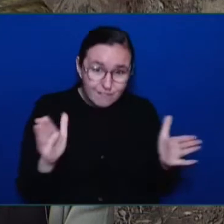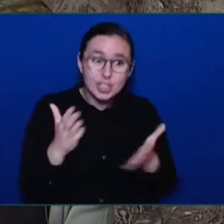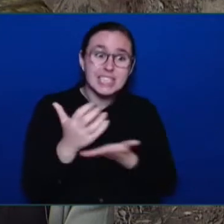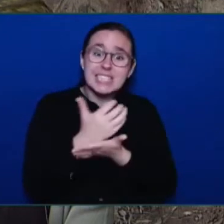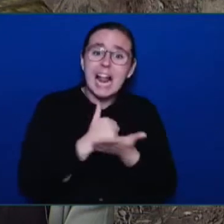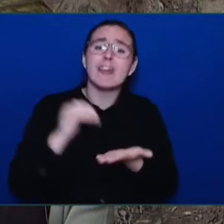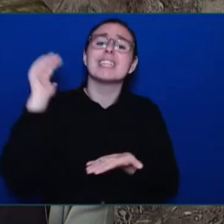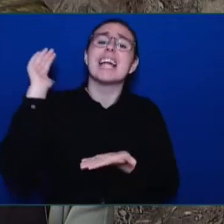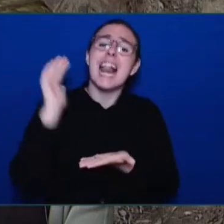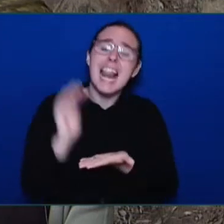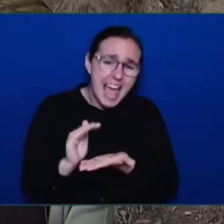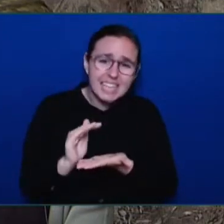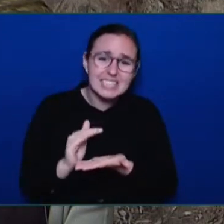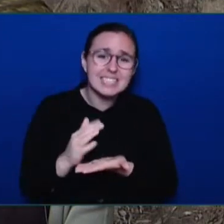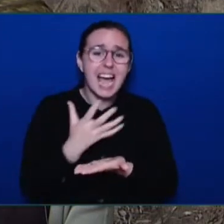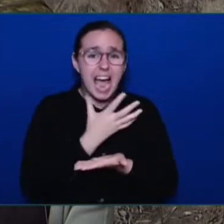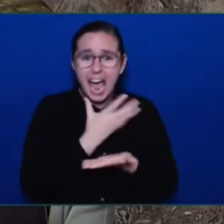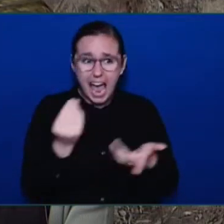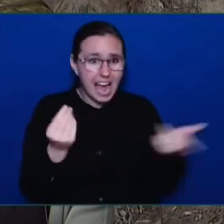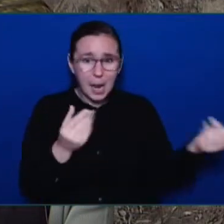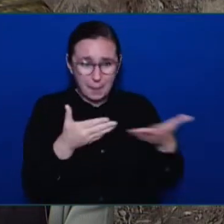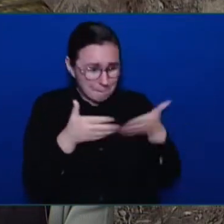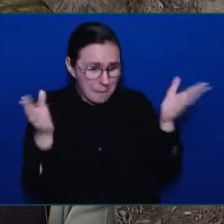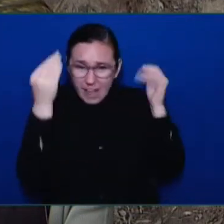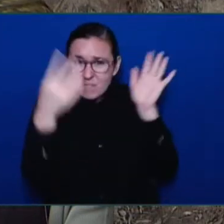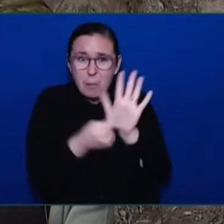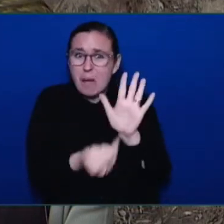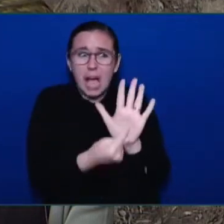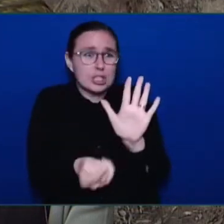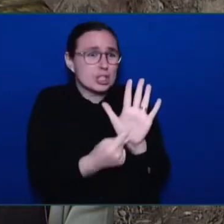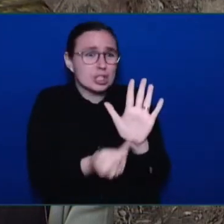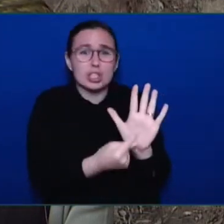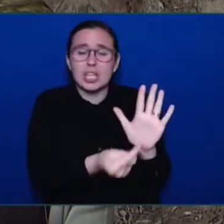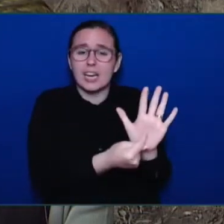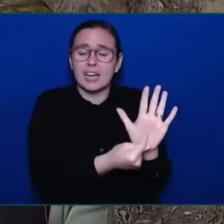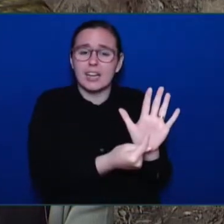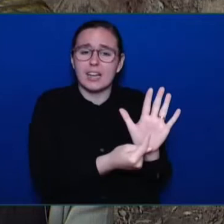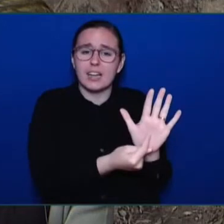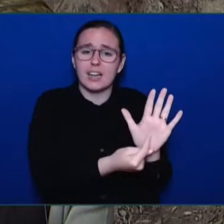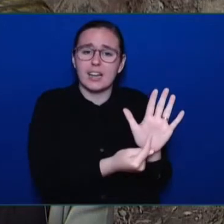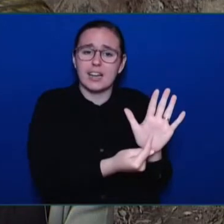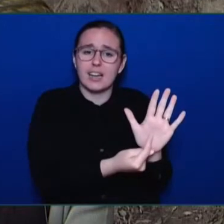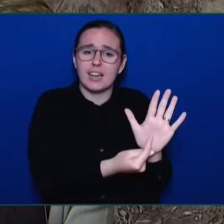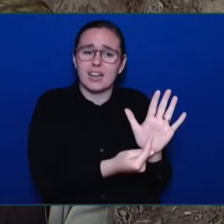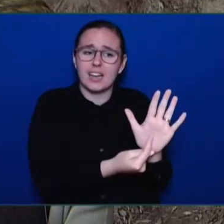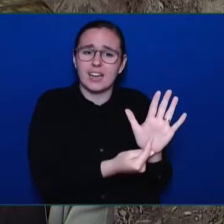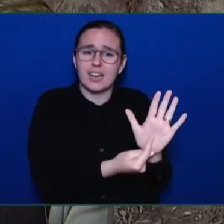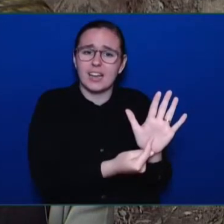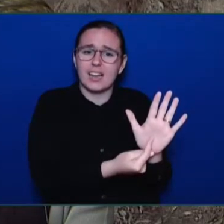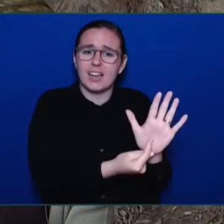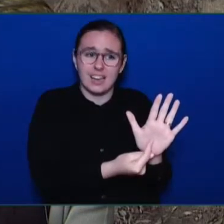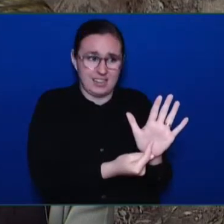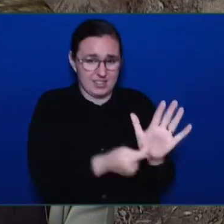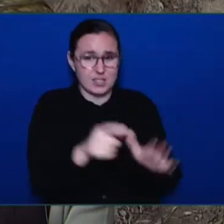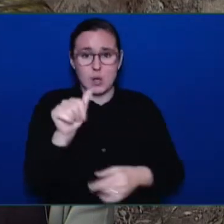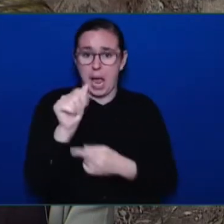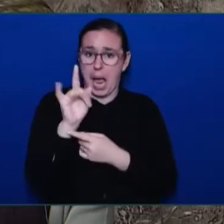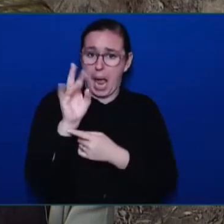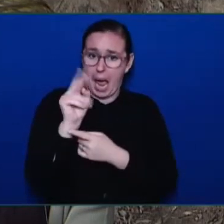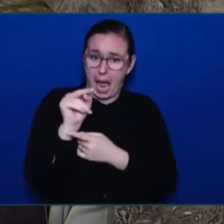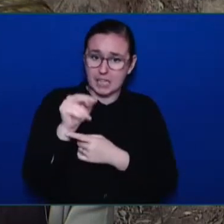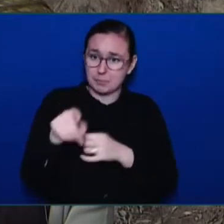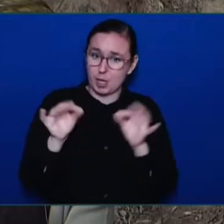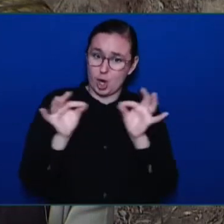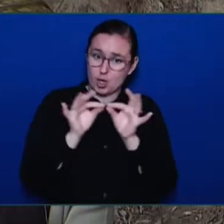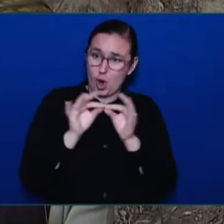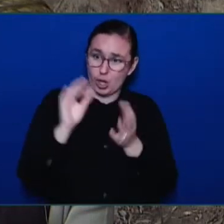Speaker, all I would say is this. Kai says administration costs going down as a share of our budget. The facts say they're going down